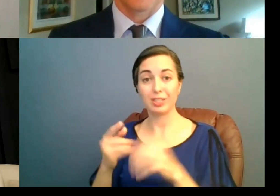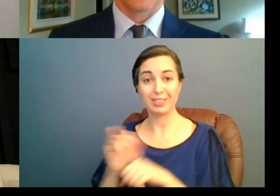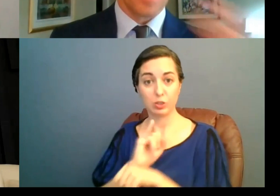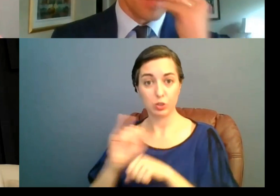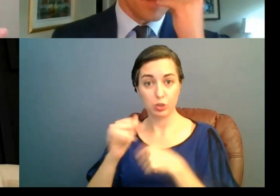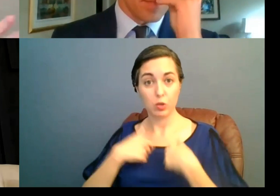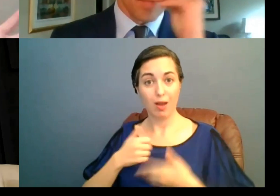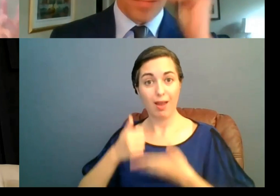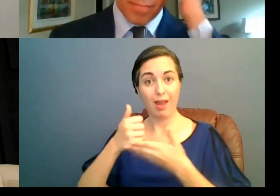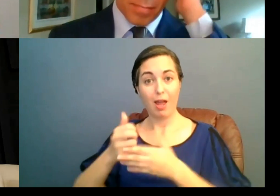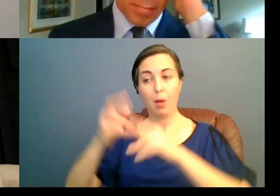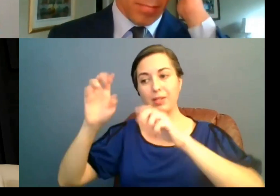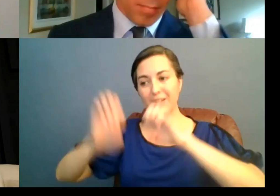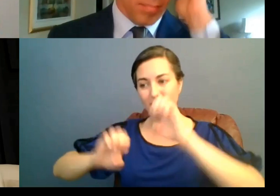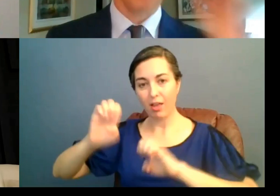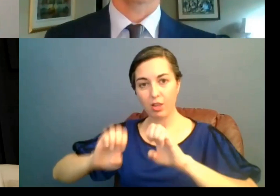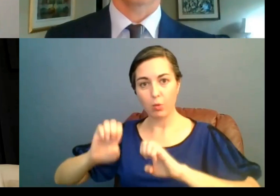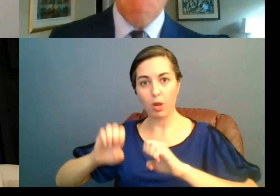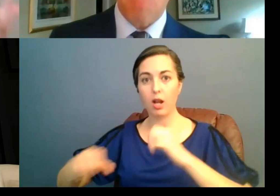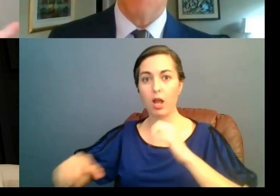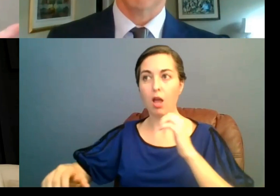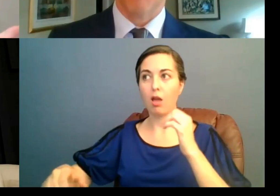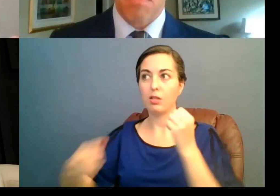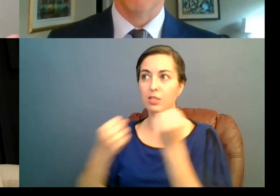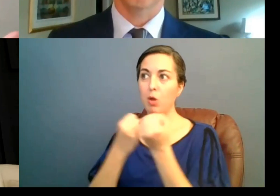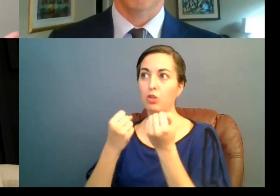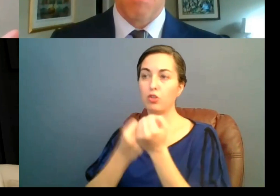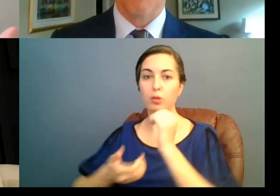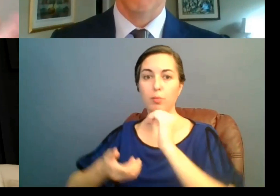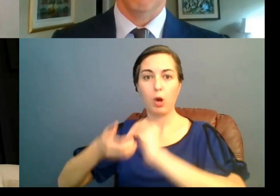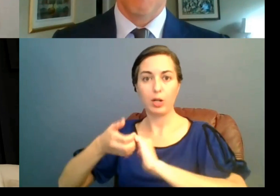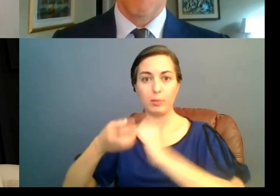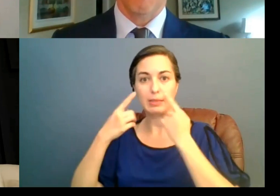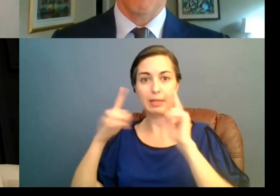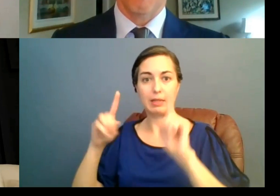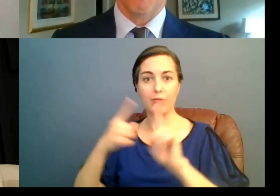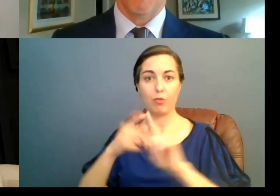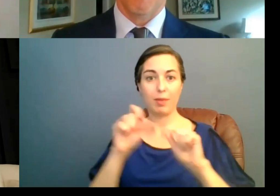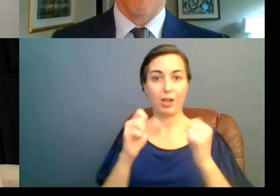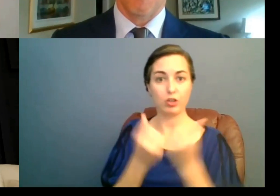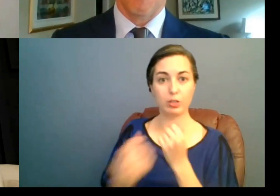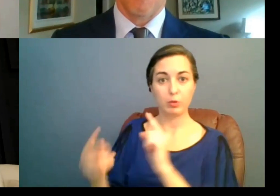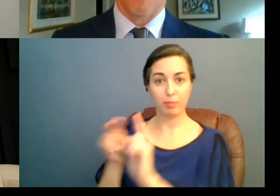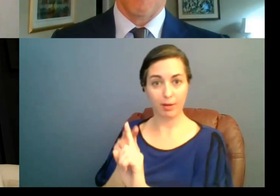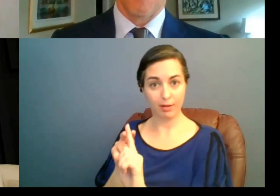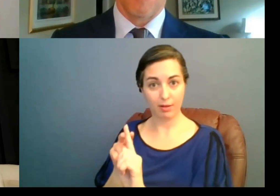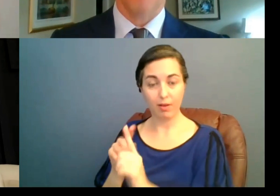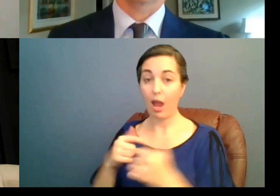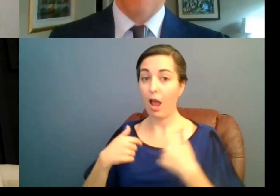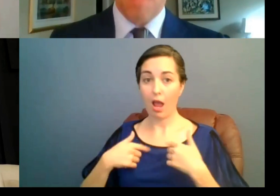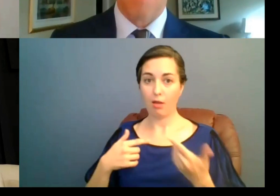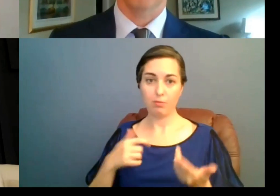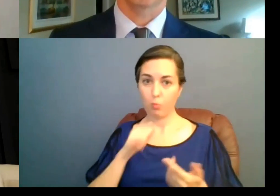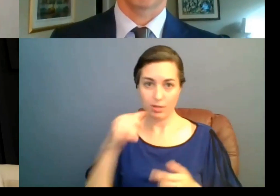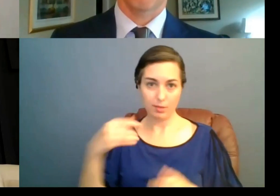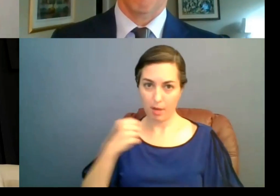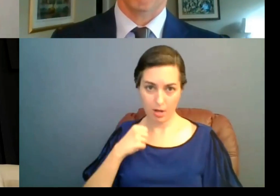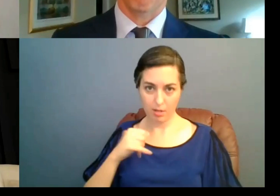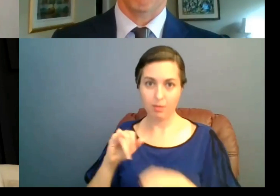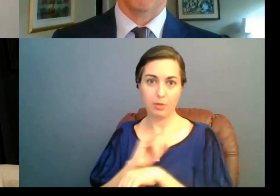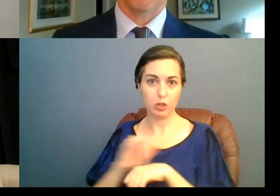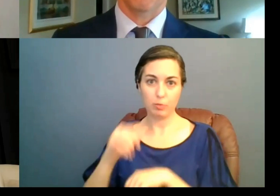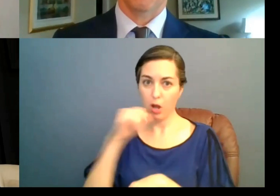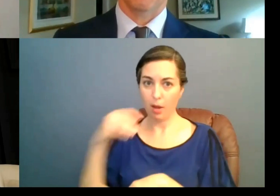the effectiveness of a sponsorship from this agency standpoint. From there, and that was an unpaid internship. So went